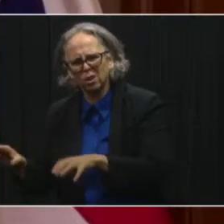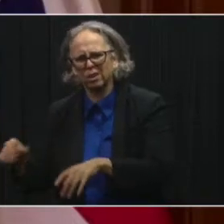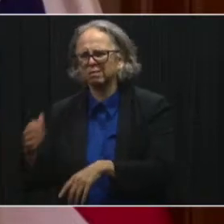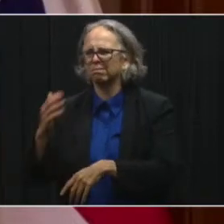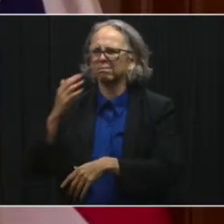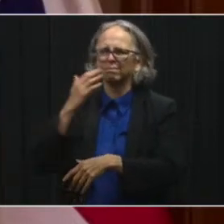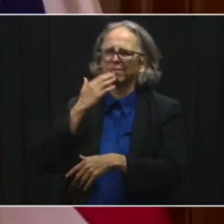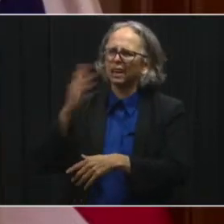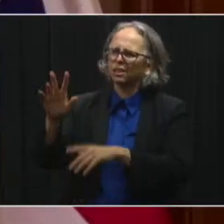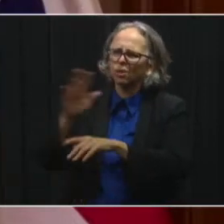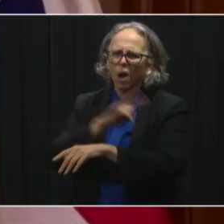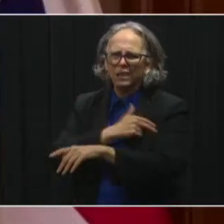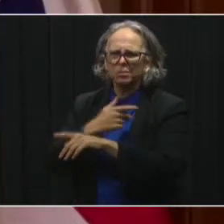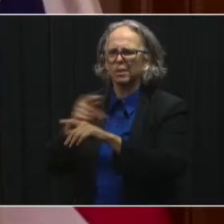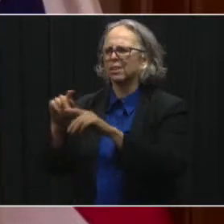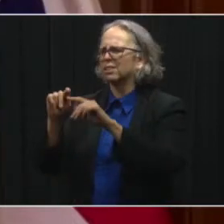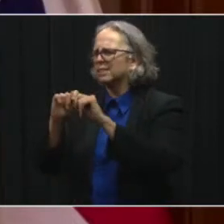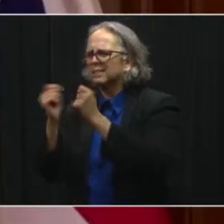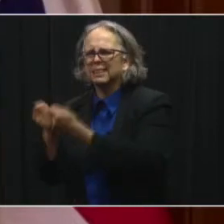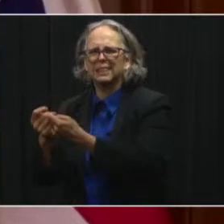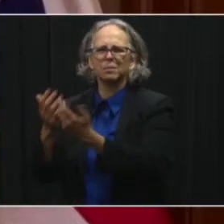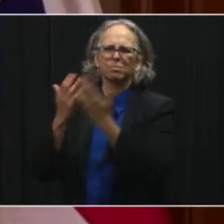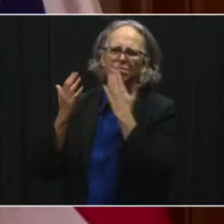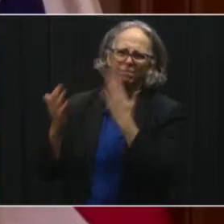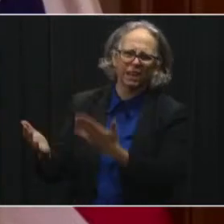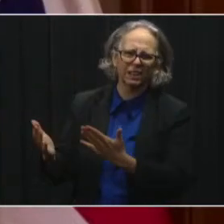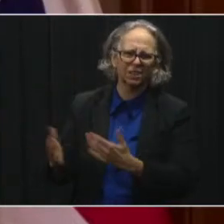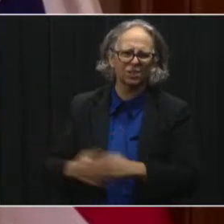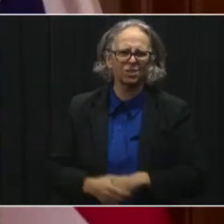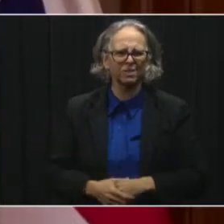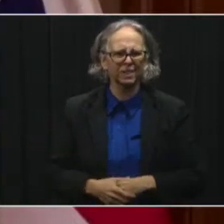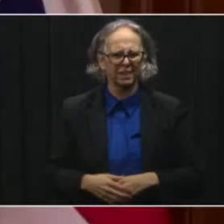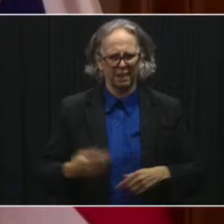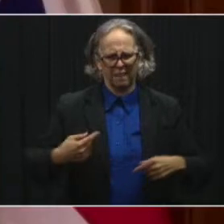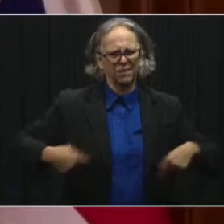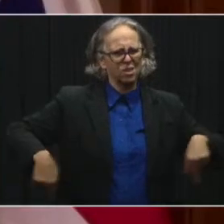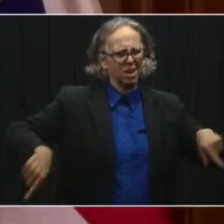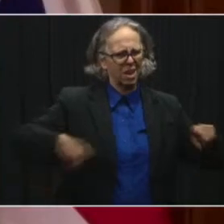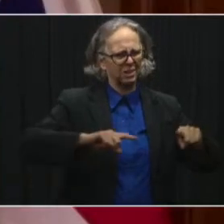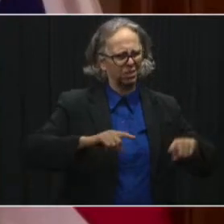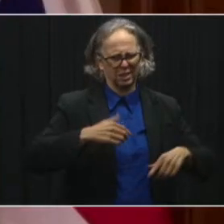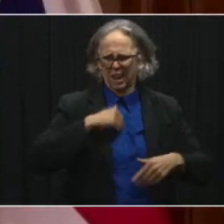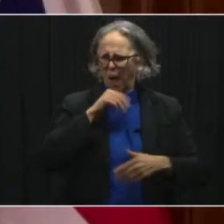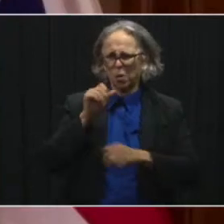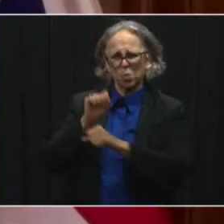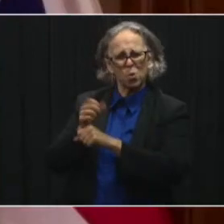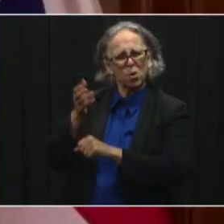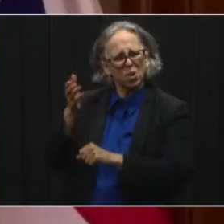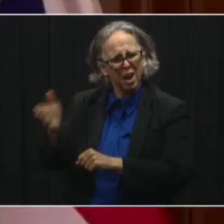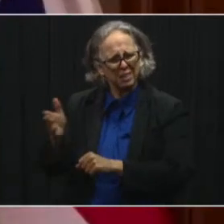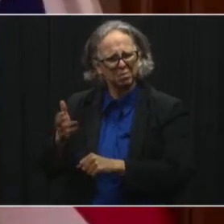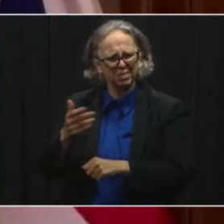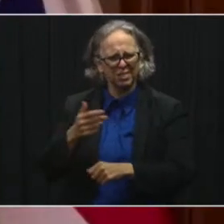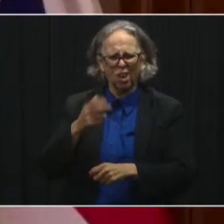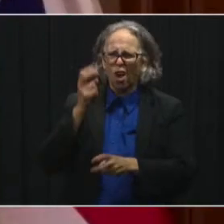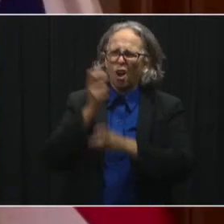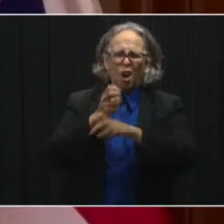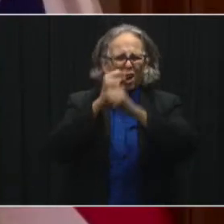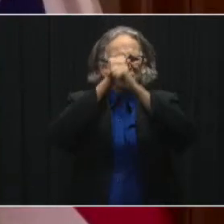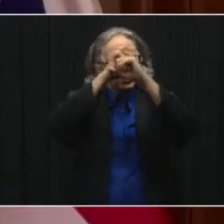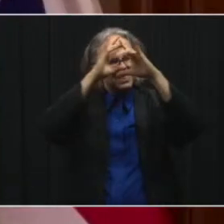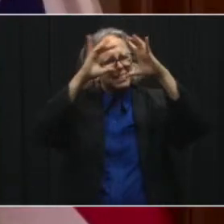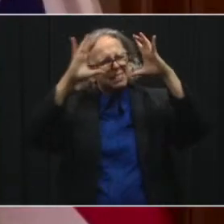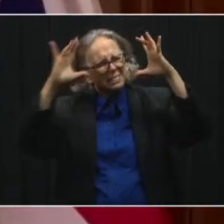And, you know, for those of us who are not in there, it's hard for us even to imagine how tough that is, but we appreciate